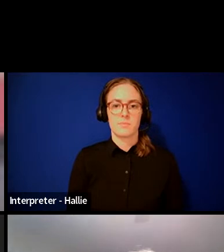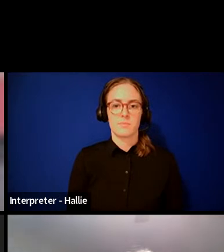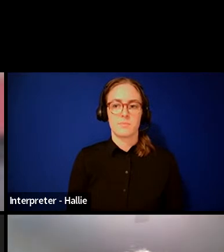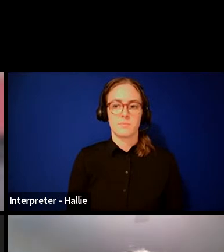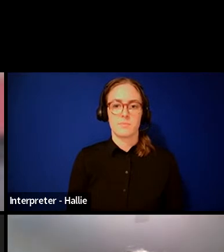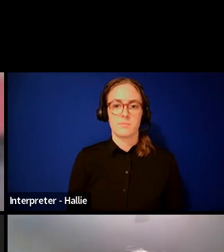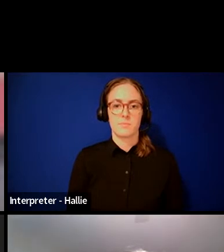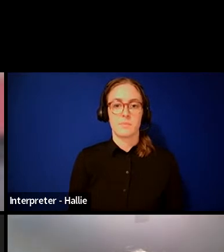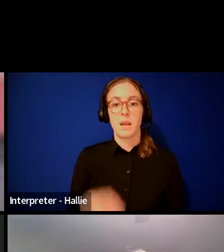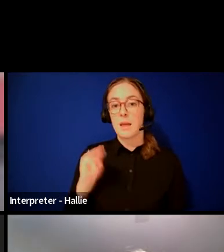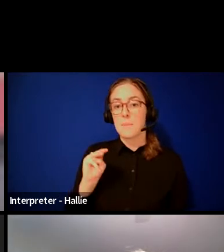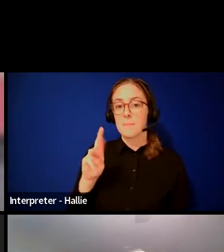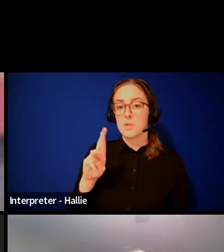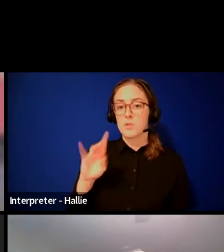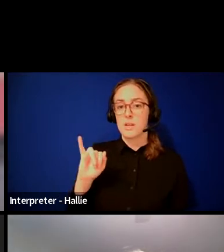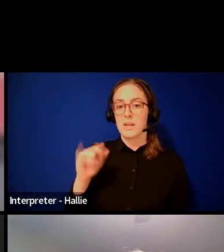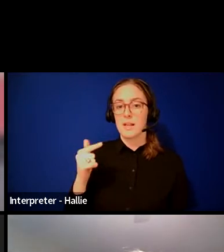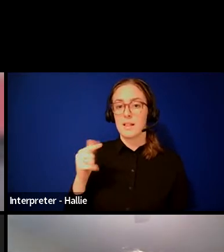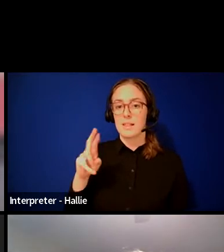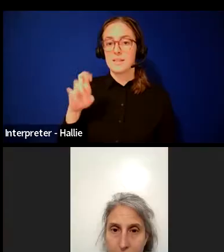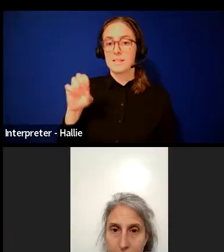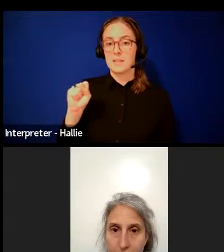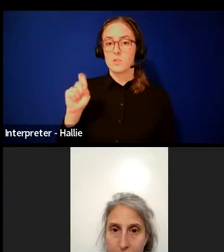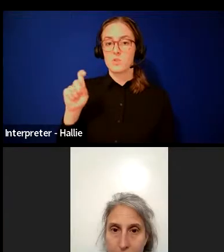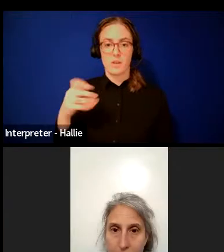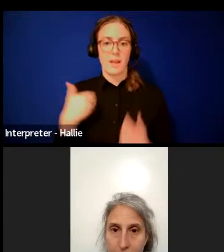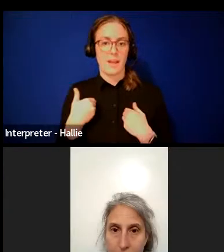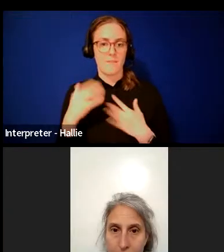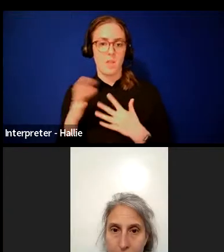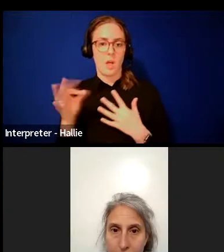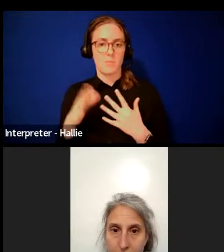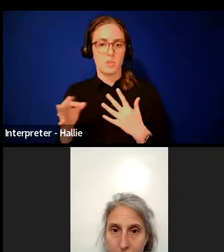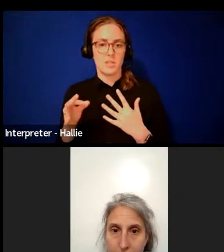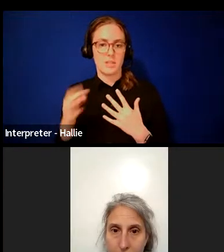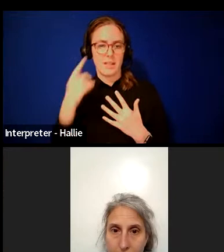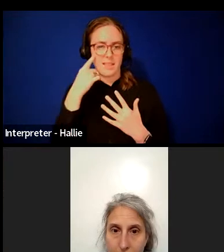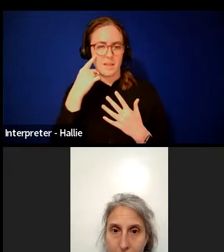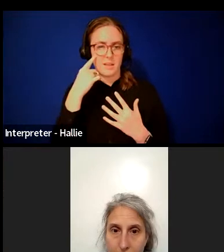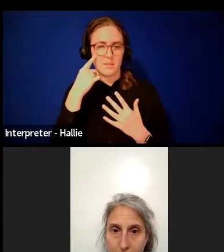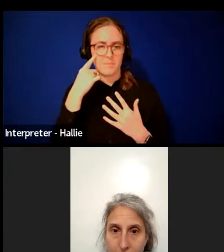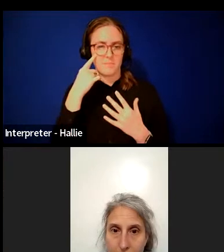Mr. Iglesias, you should have the option, I believe,